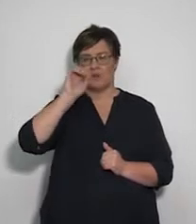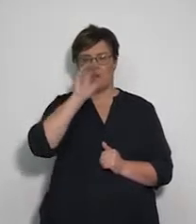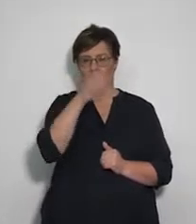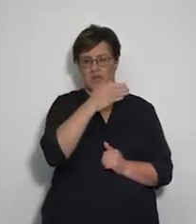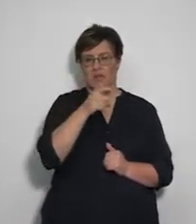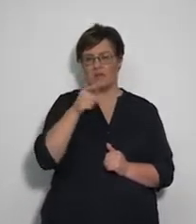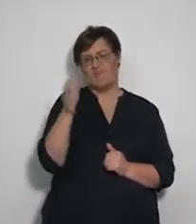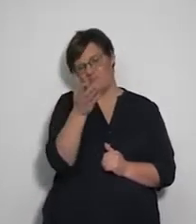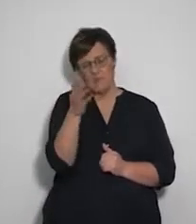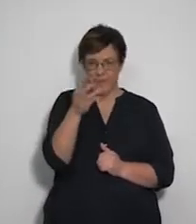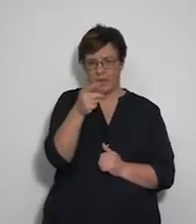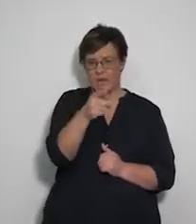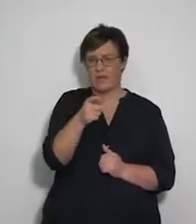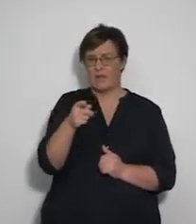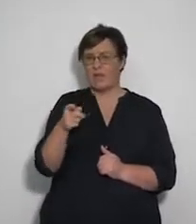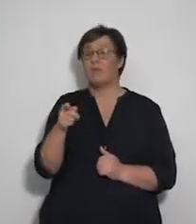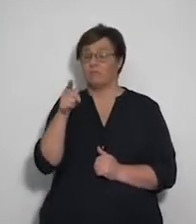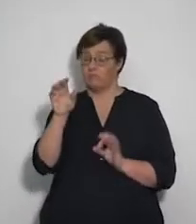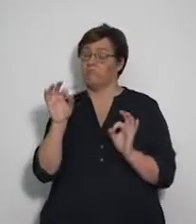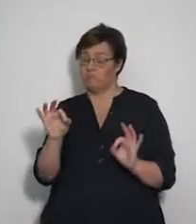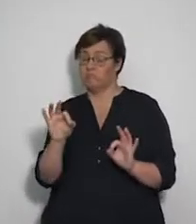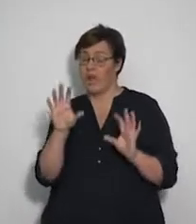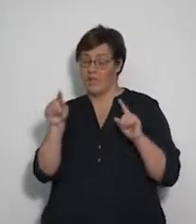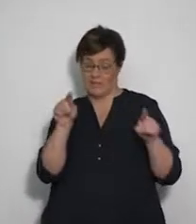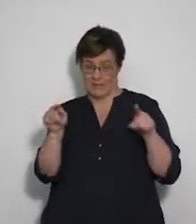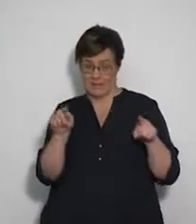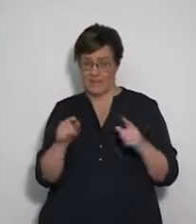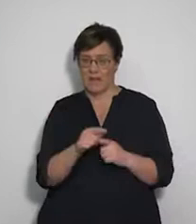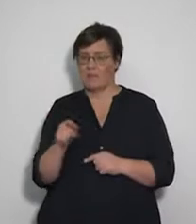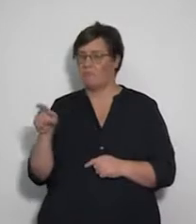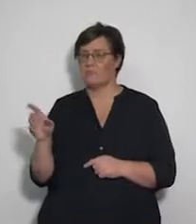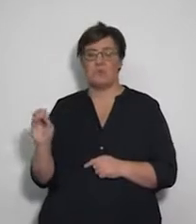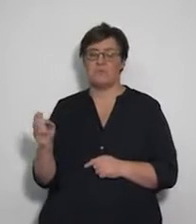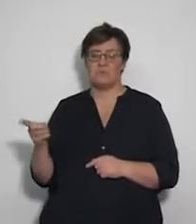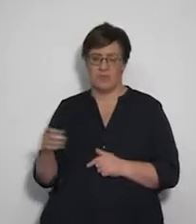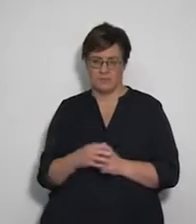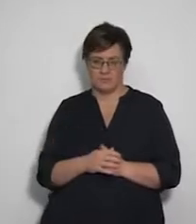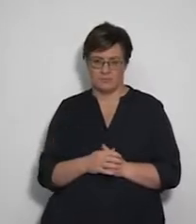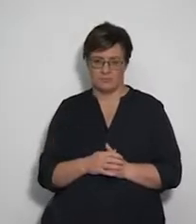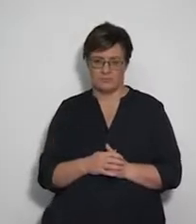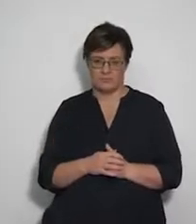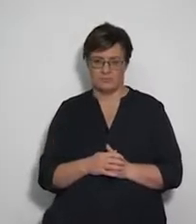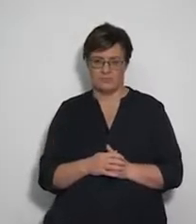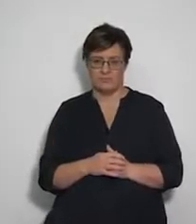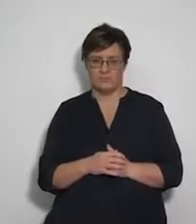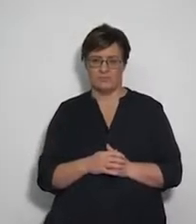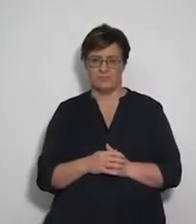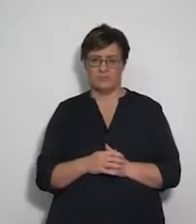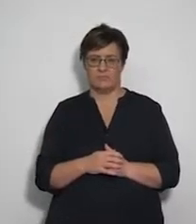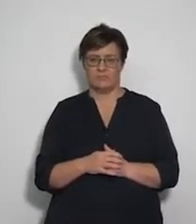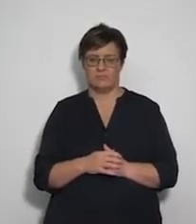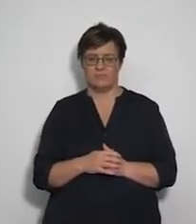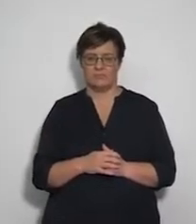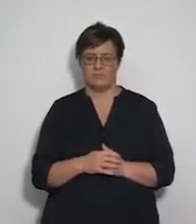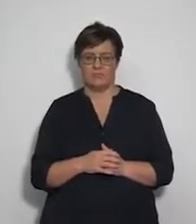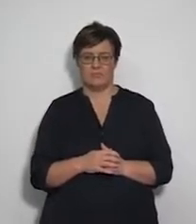nothing there, there's something here. There's certainly an identical match between that, and definitely Ntabi, who's got